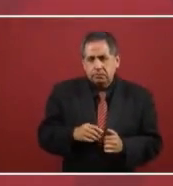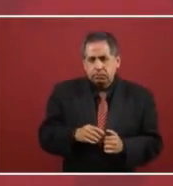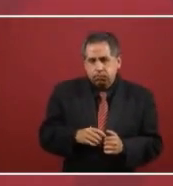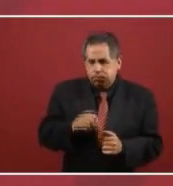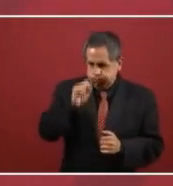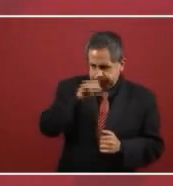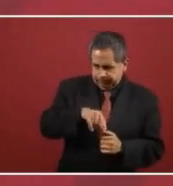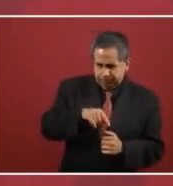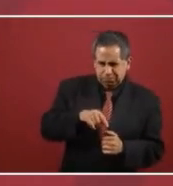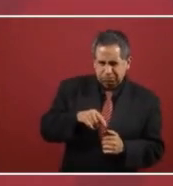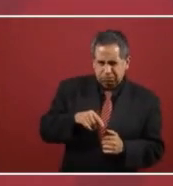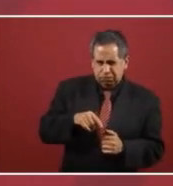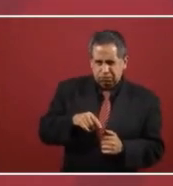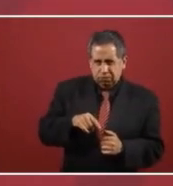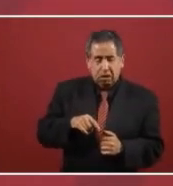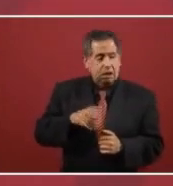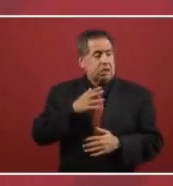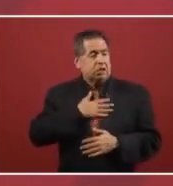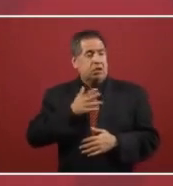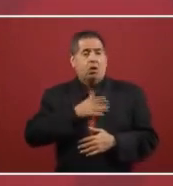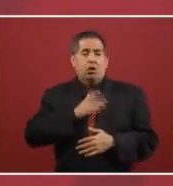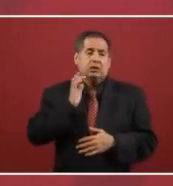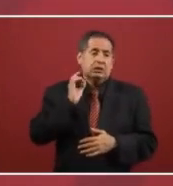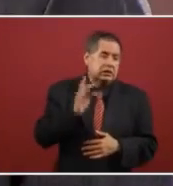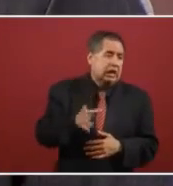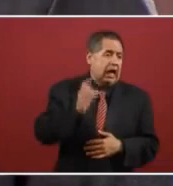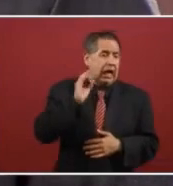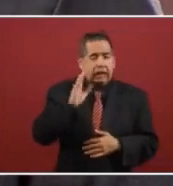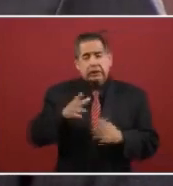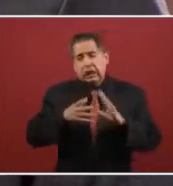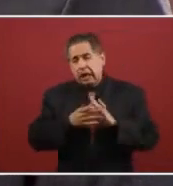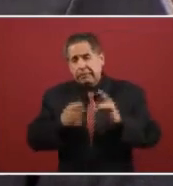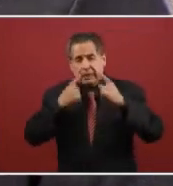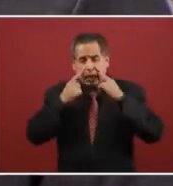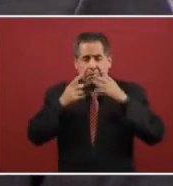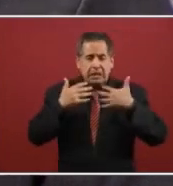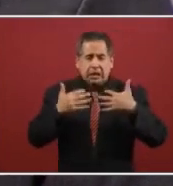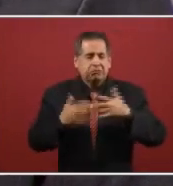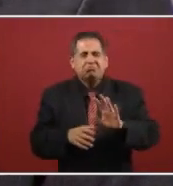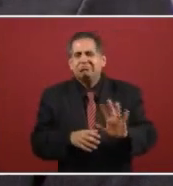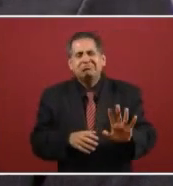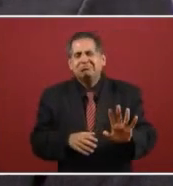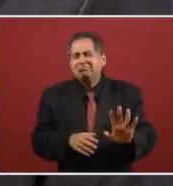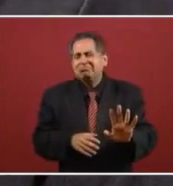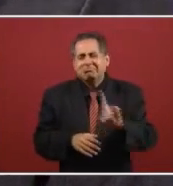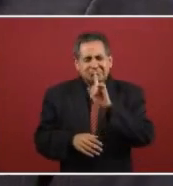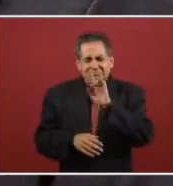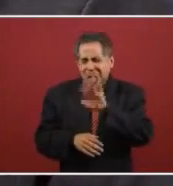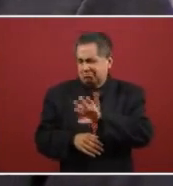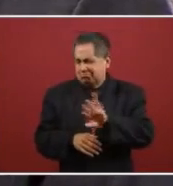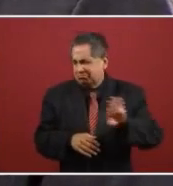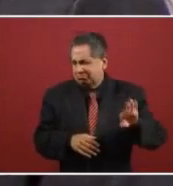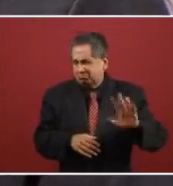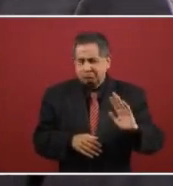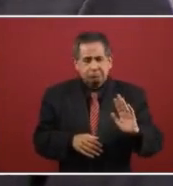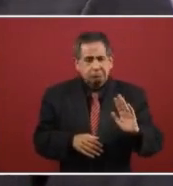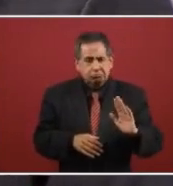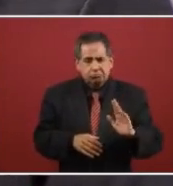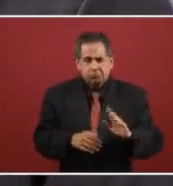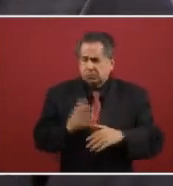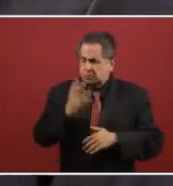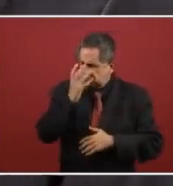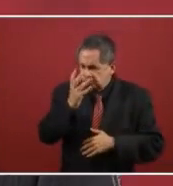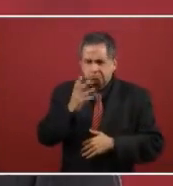sin rasgarnos las vestiduras, without tearing off our clothes, con seriedad y